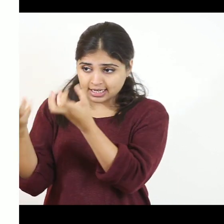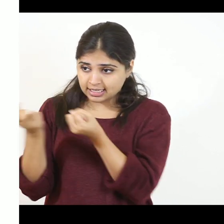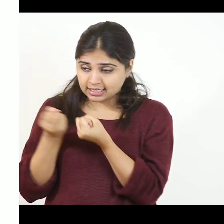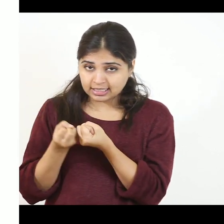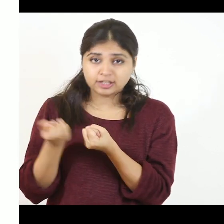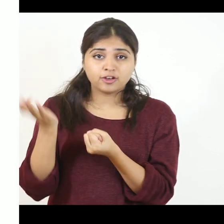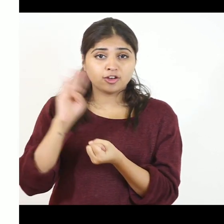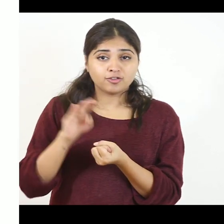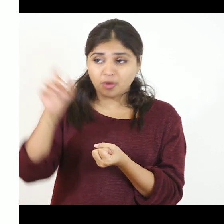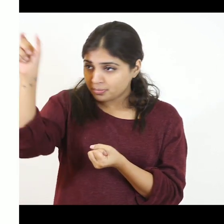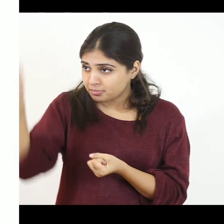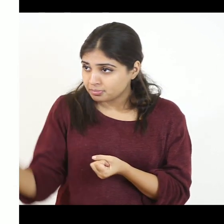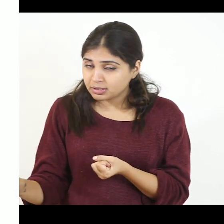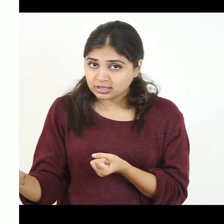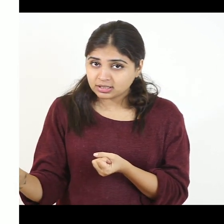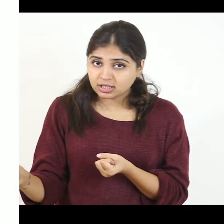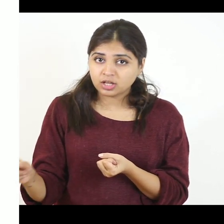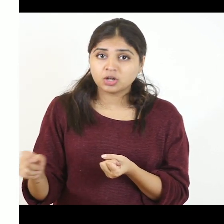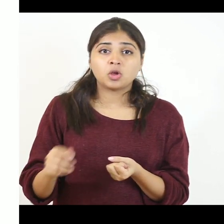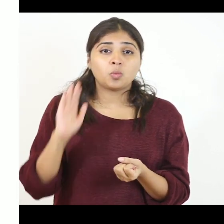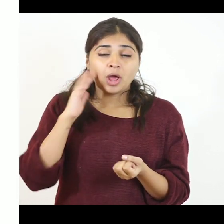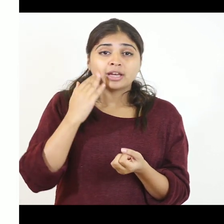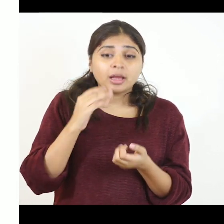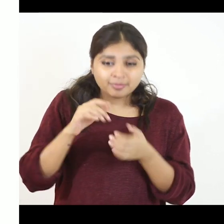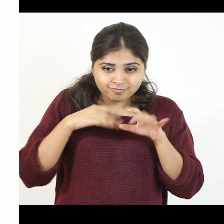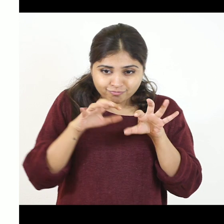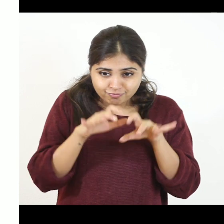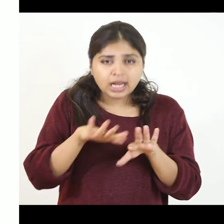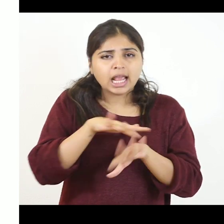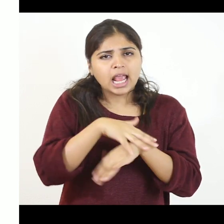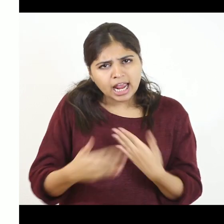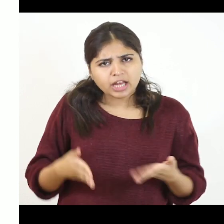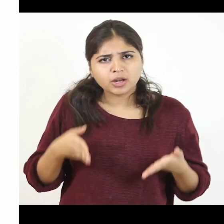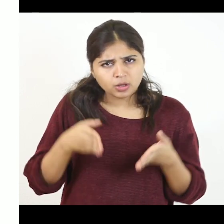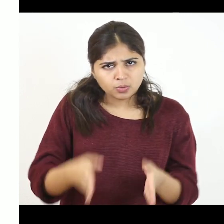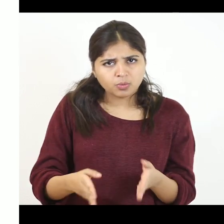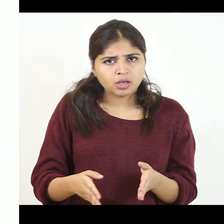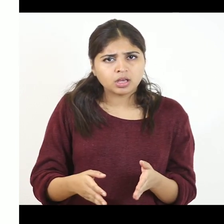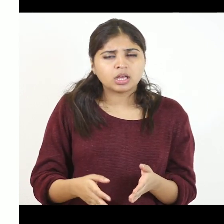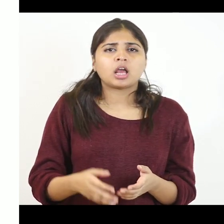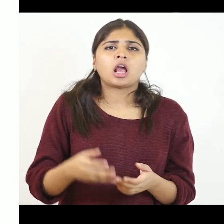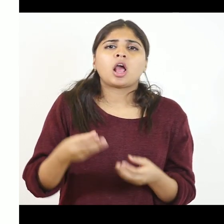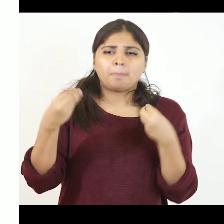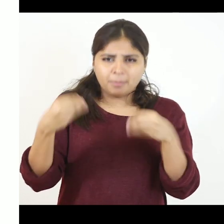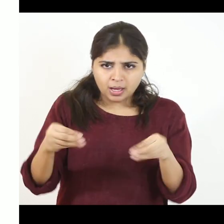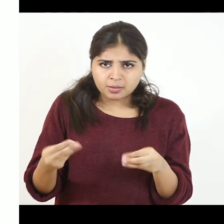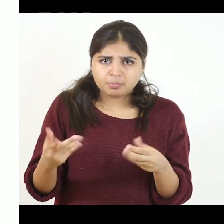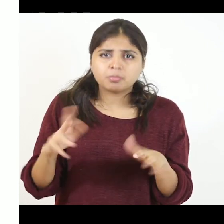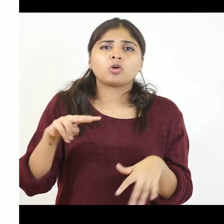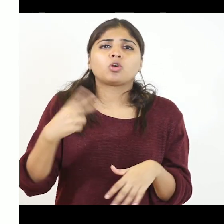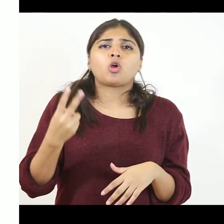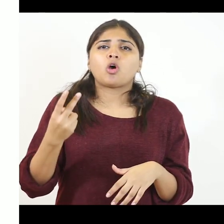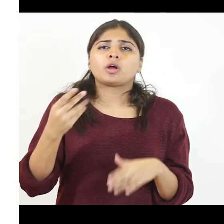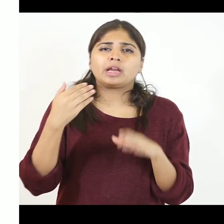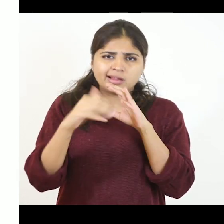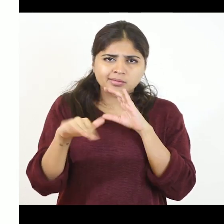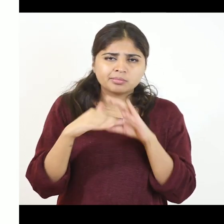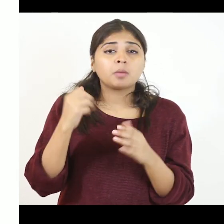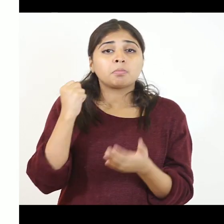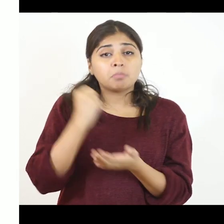copies, must be destroyed or returned back after the completion of the work.